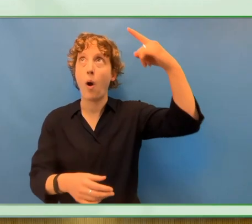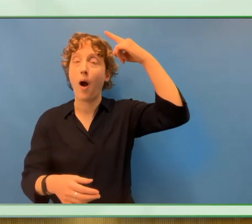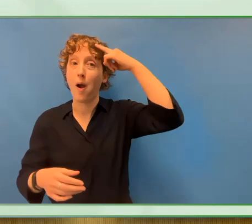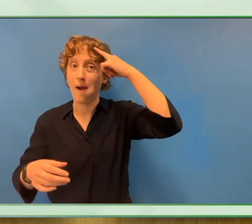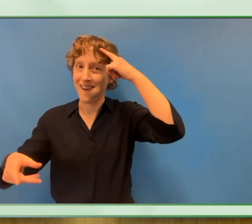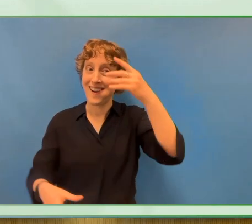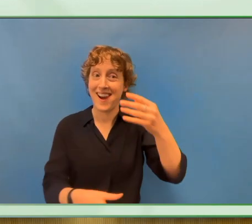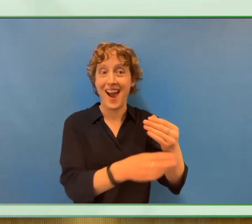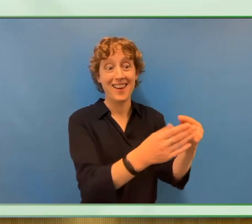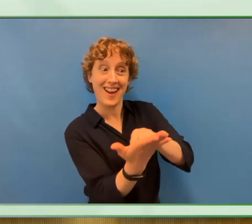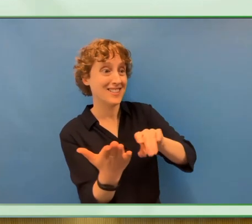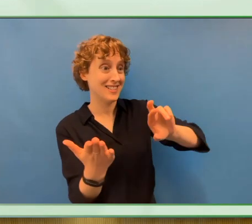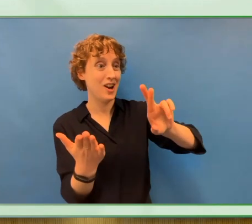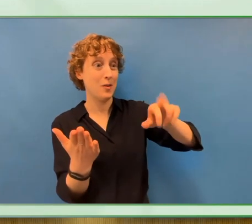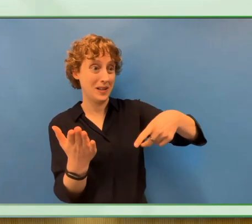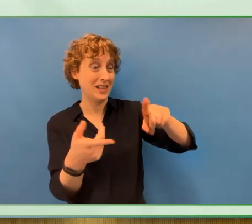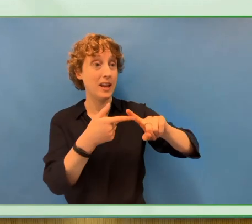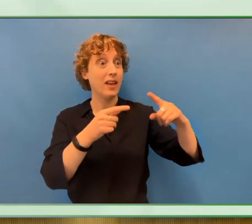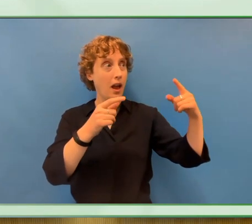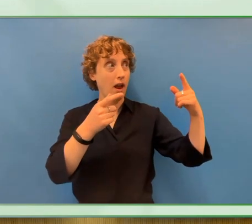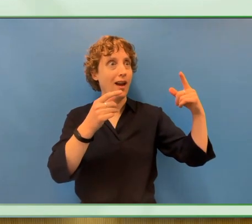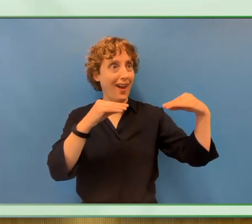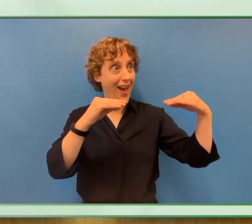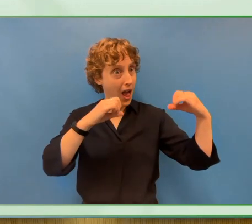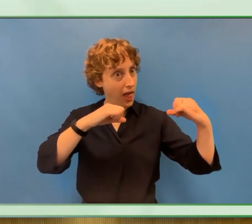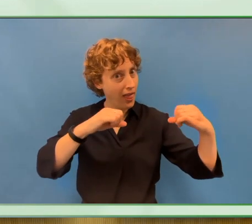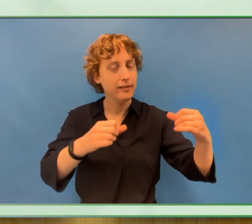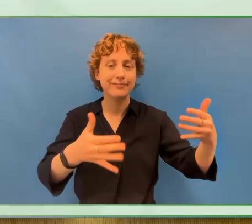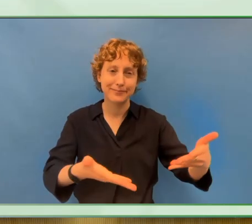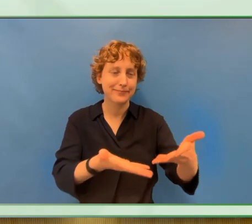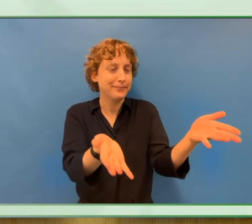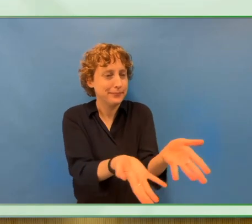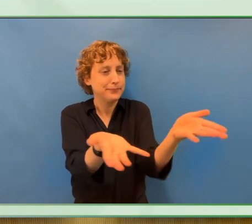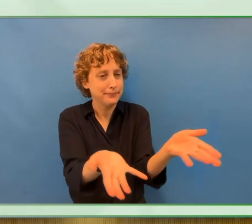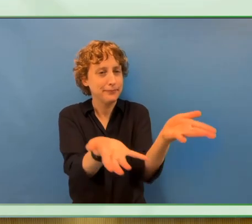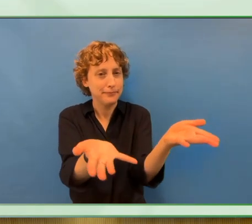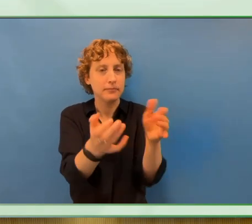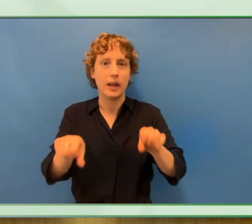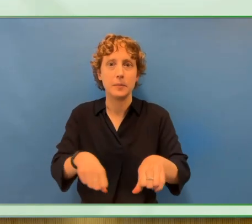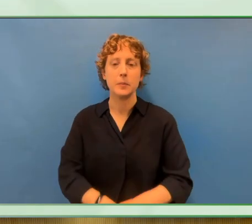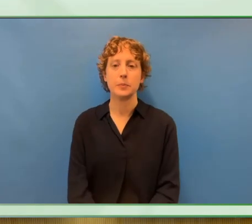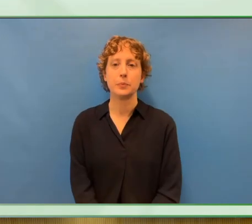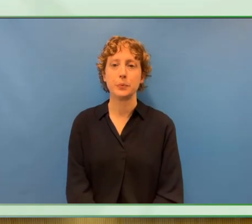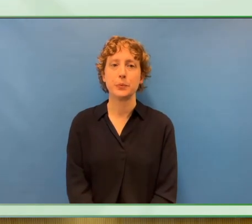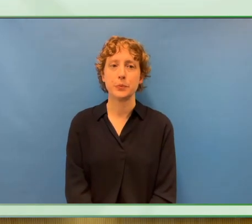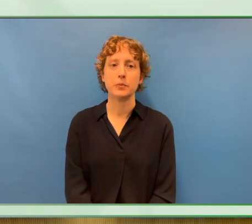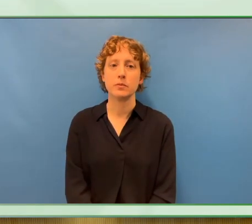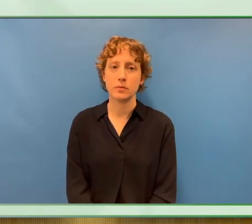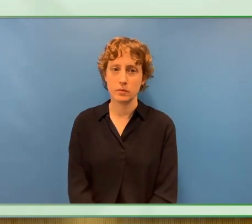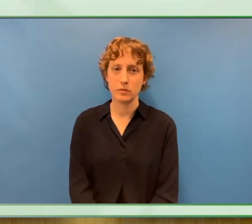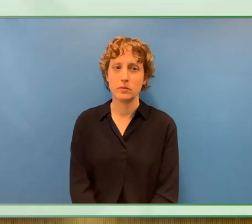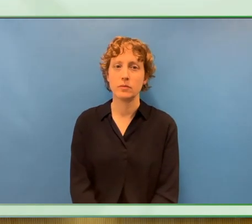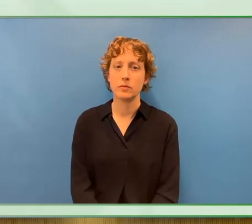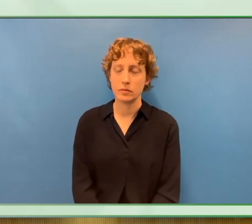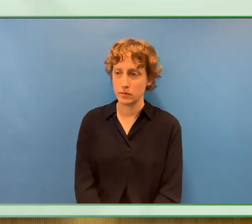time, they've already started nodding with you, and then you can move them along. Just humanizing everything, basically. Yes. Yeah, sorry.